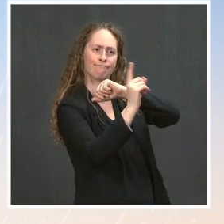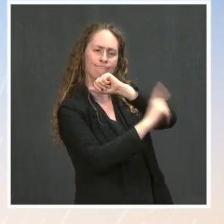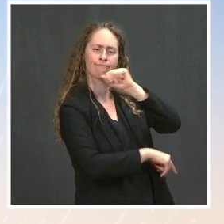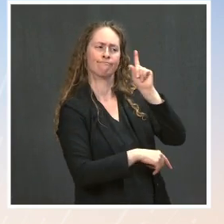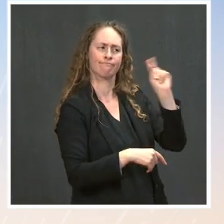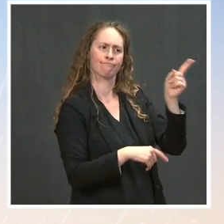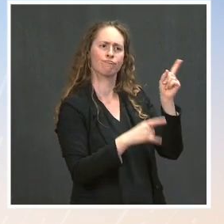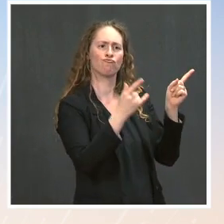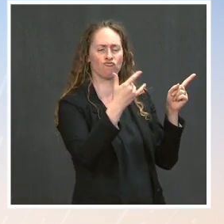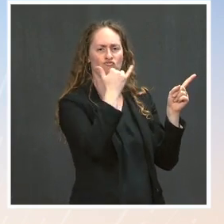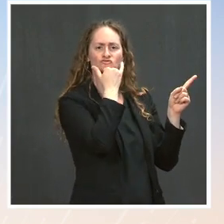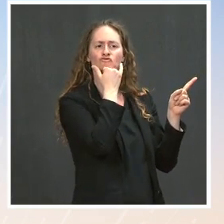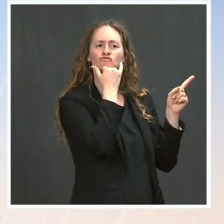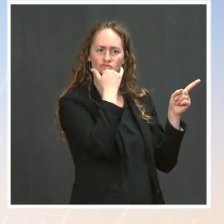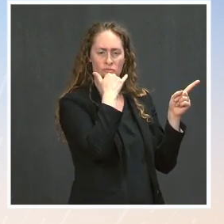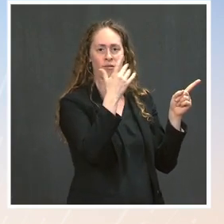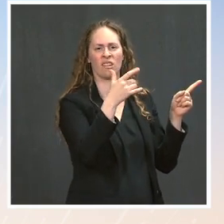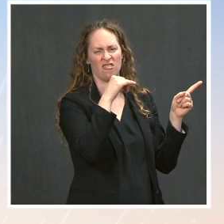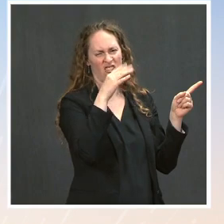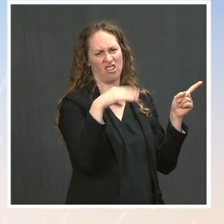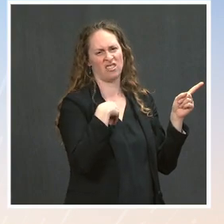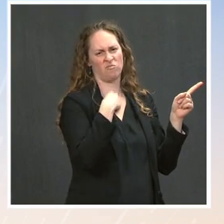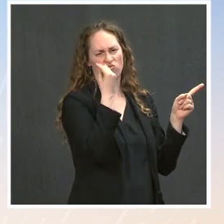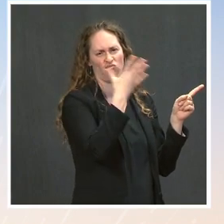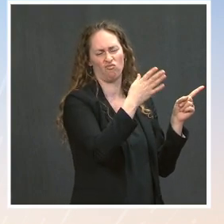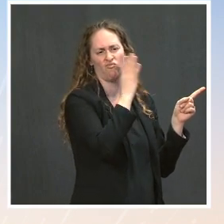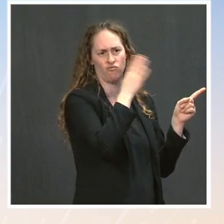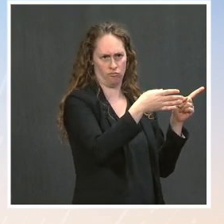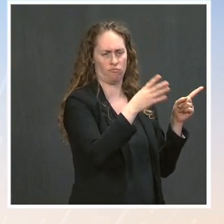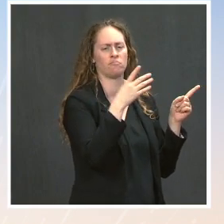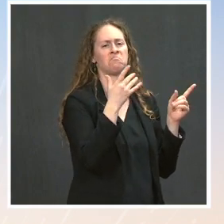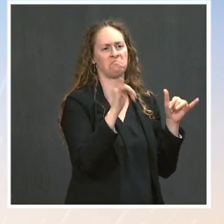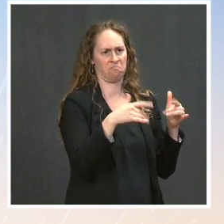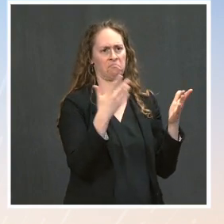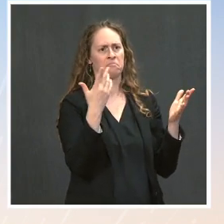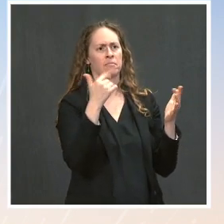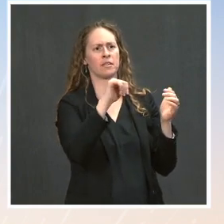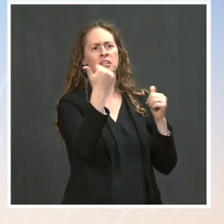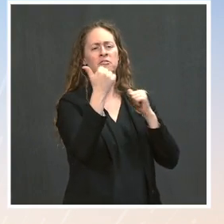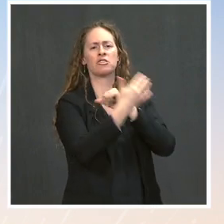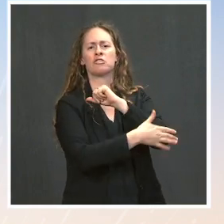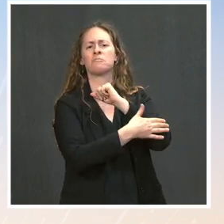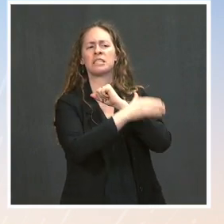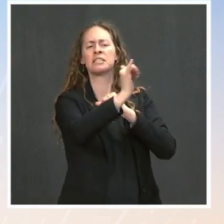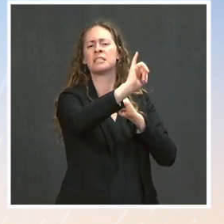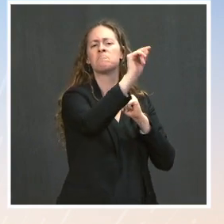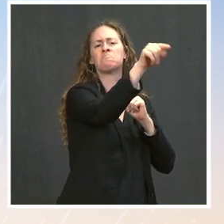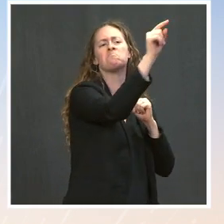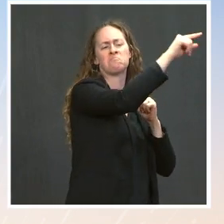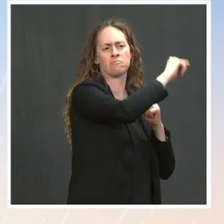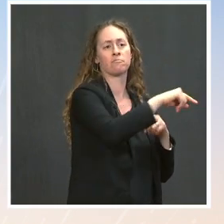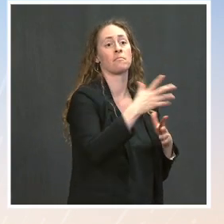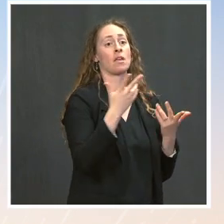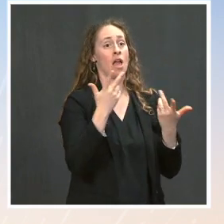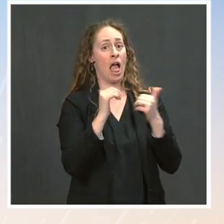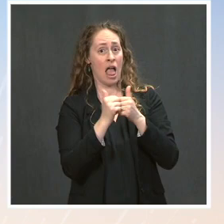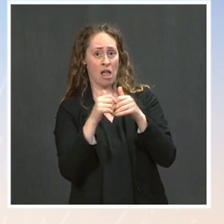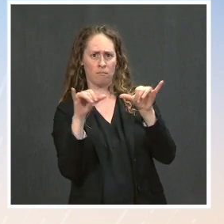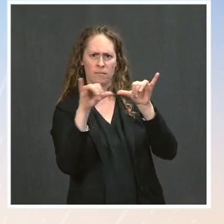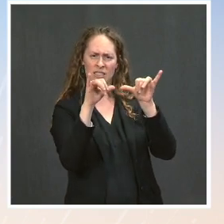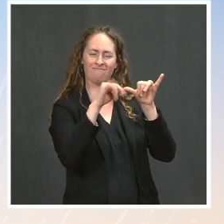to be absolutely unacceptable, as did most of the global community. But in terms of measuring success, our objective is